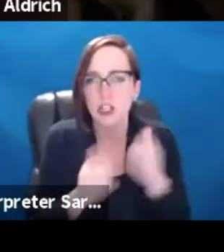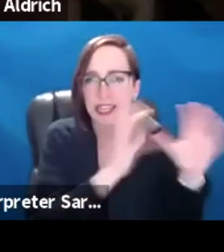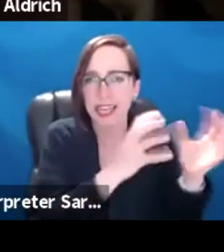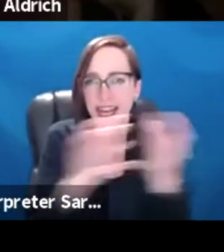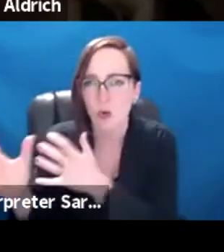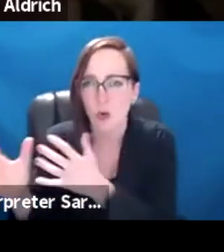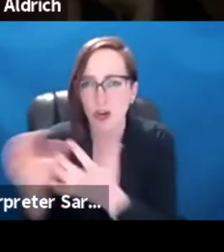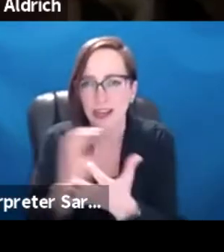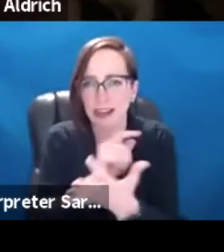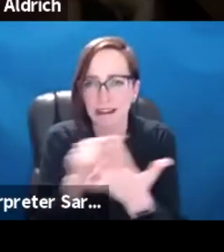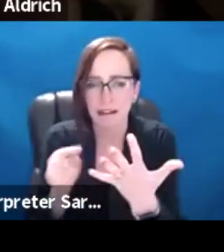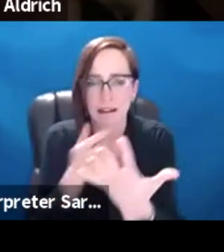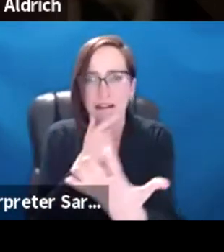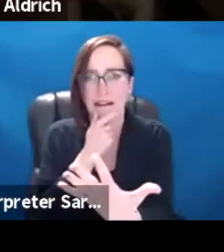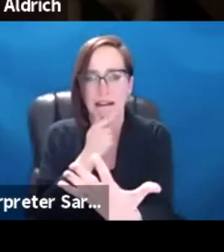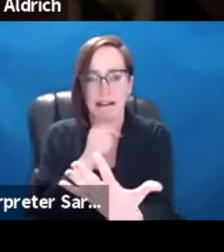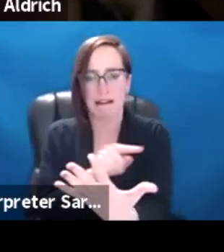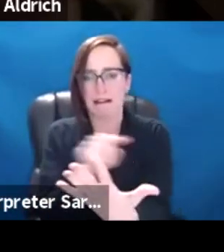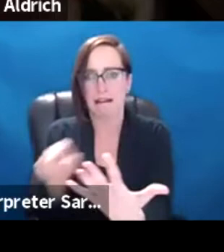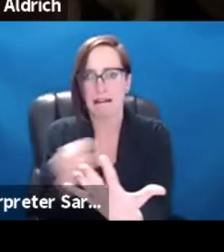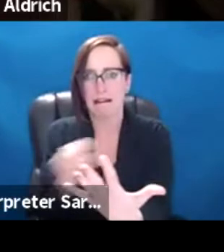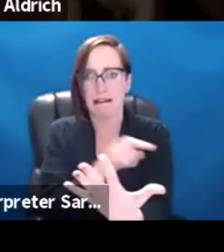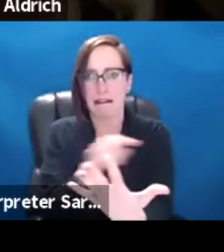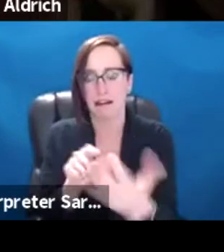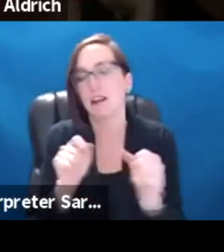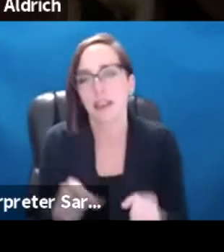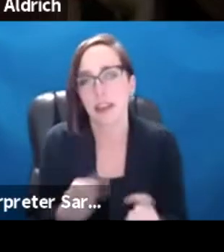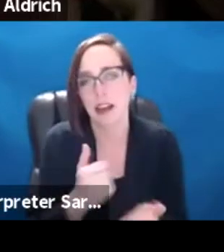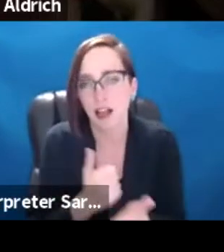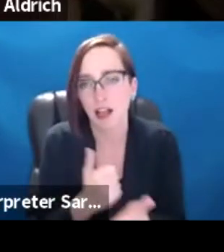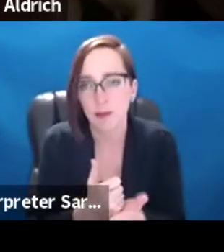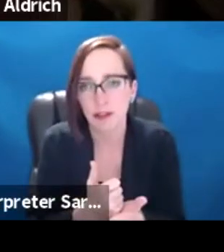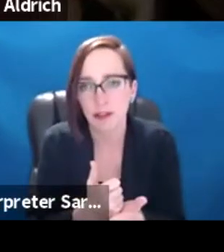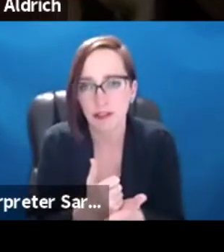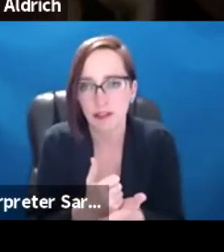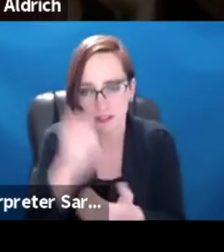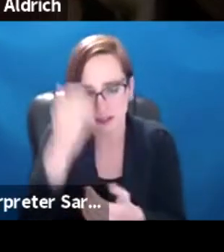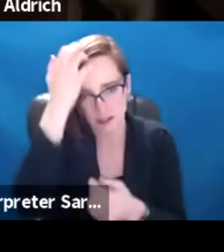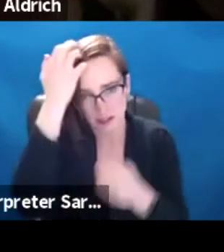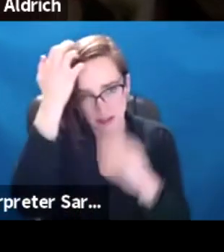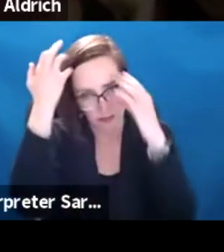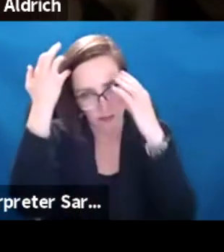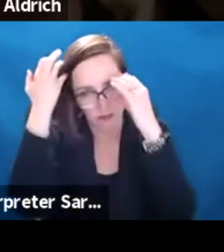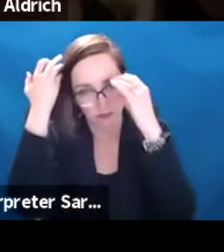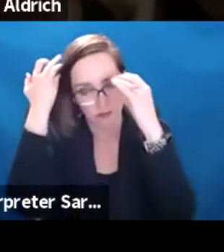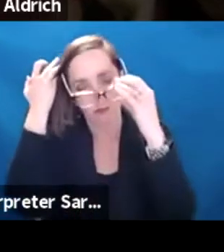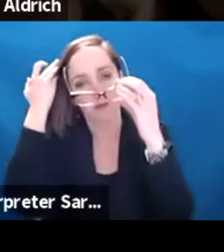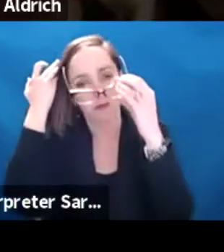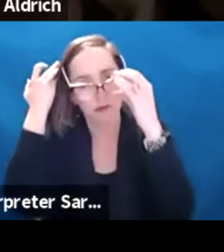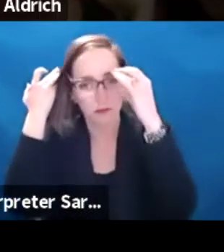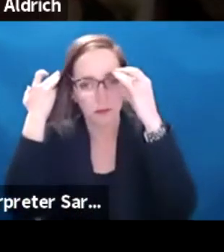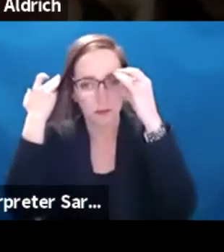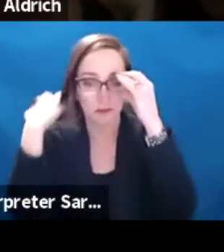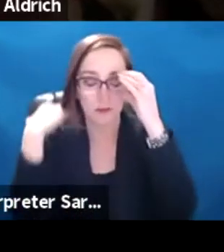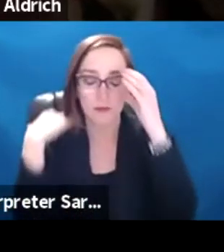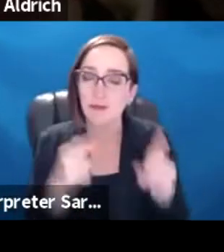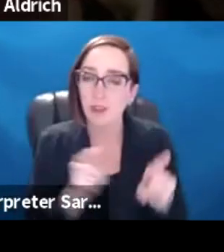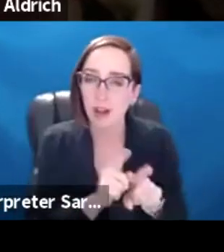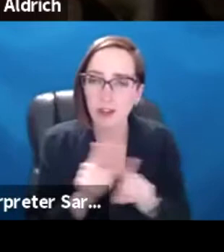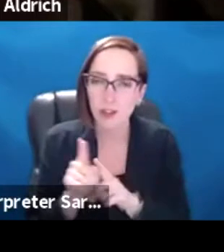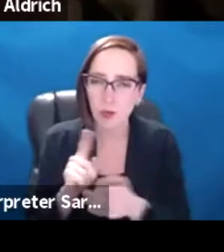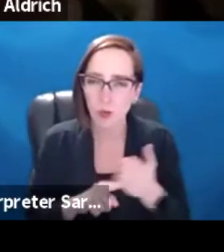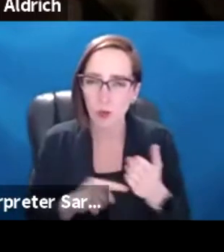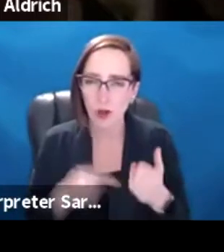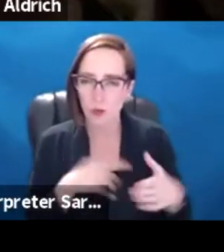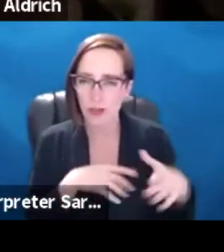So I want to share in this moment, and what we are grieving changes. It changes so